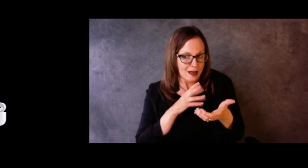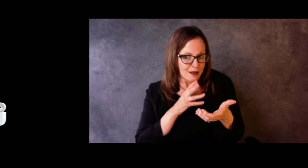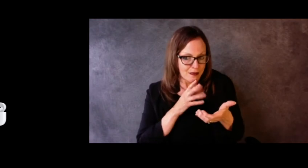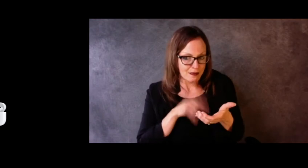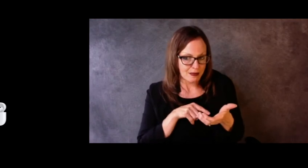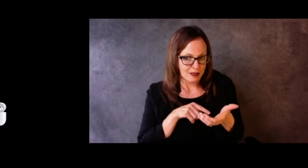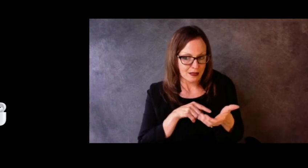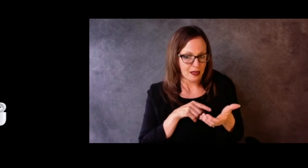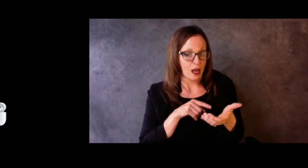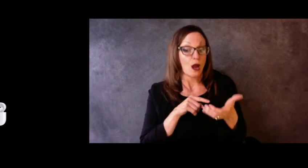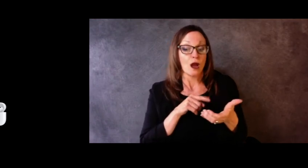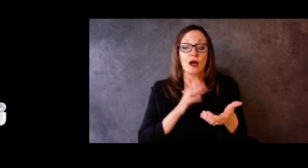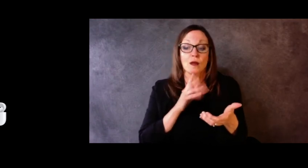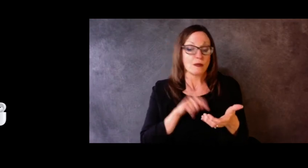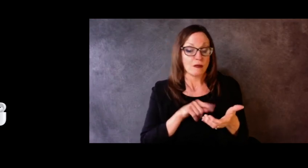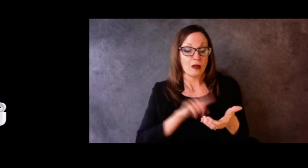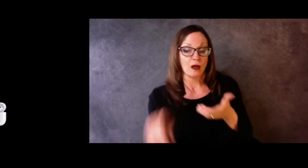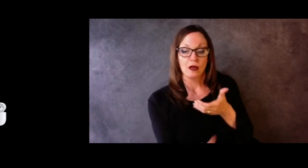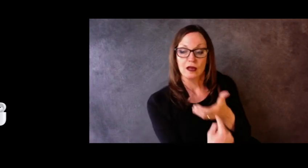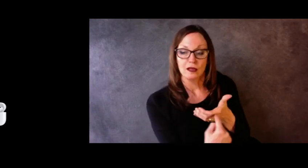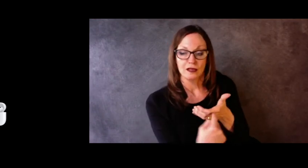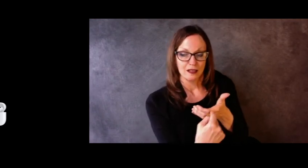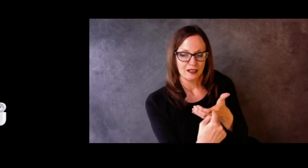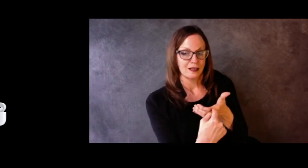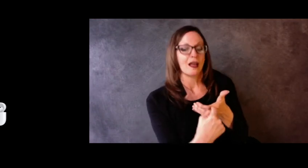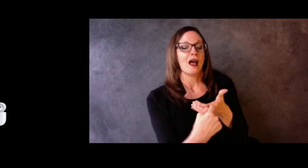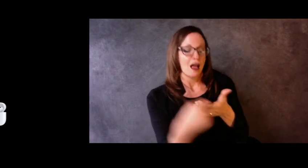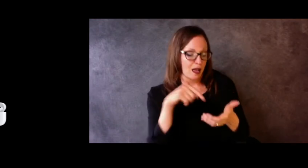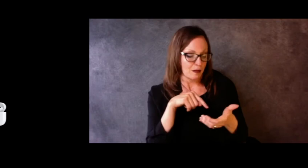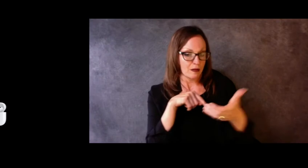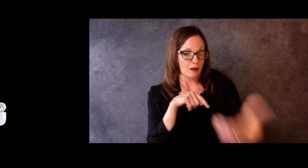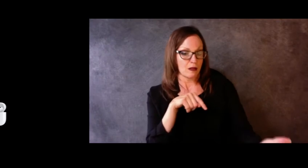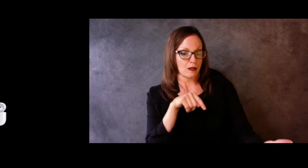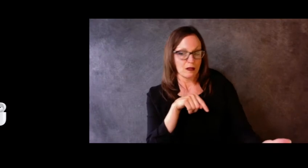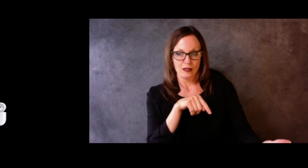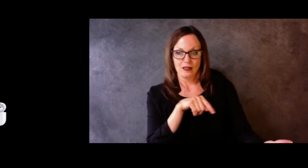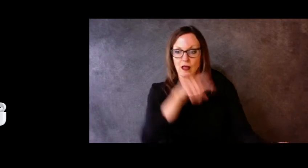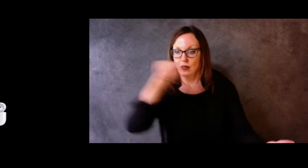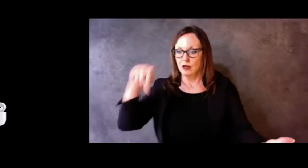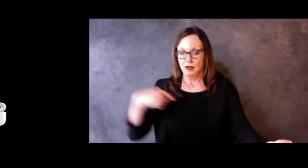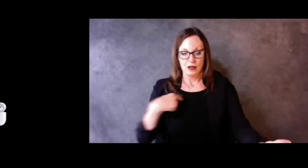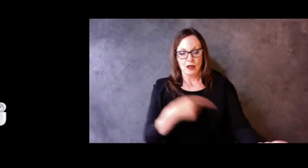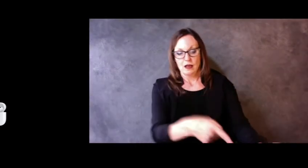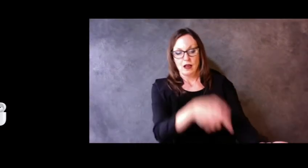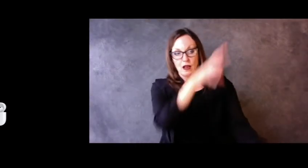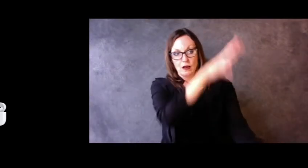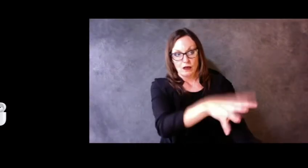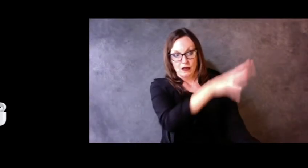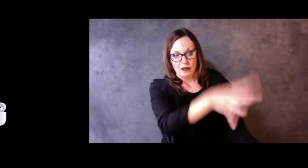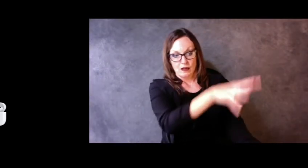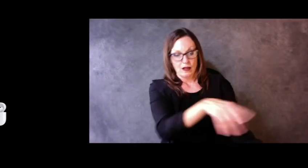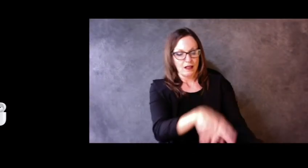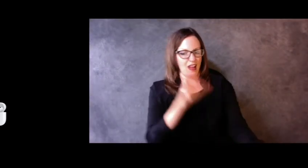for example, a speaker talks into a paired iPhone, the Live Listen user can hear the speaker directly from their MFI hearing